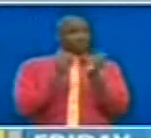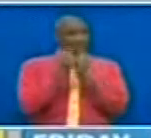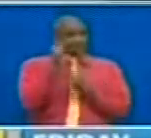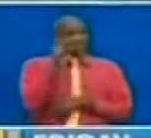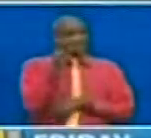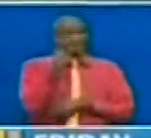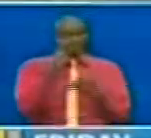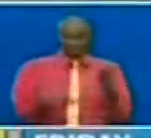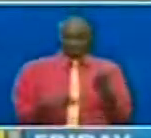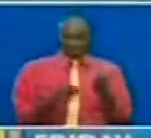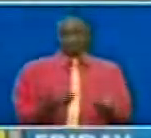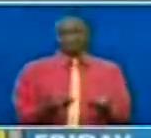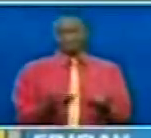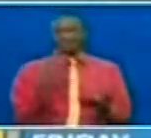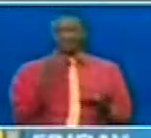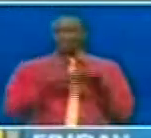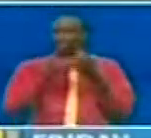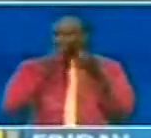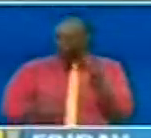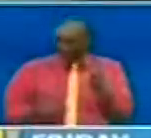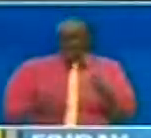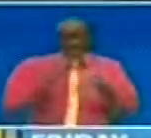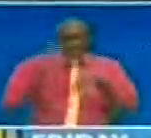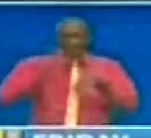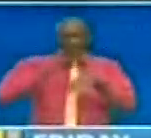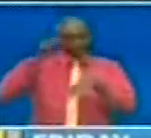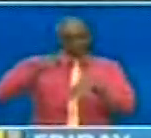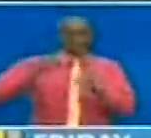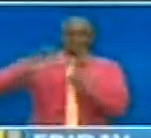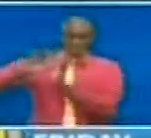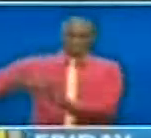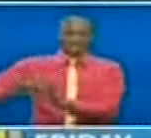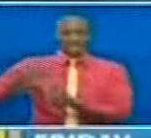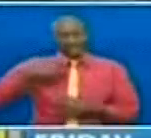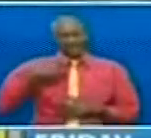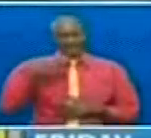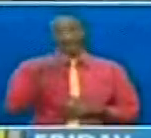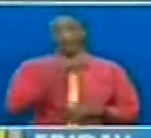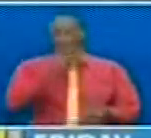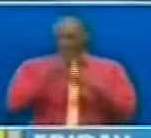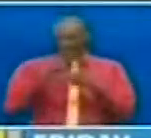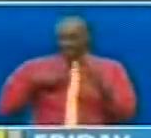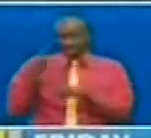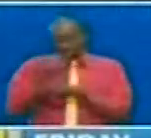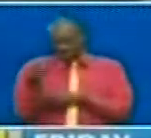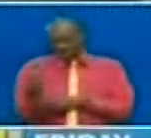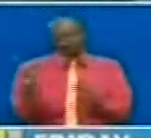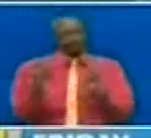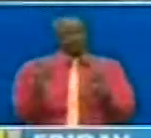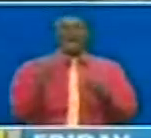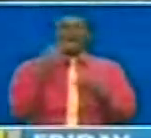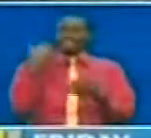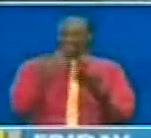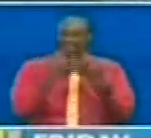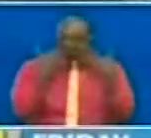56. The ruling means that the affected sections remain suspended and no agency or authority can use them until the matter